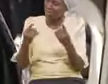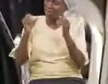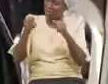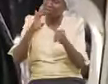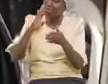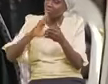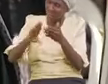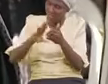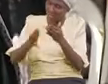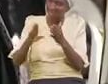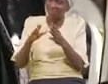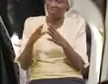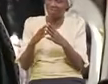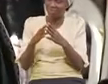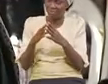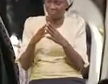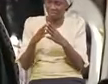Bena wato nyenu vo akam